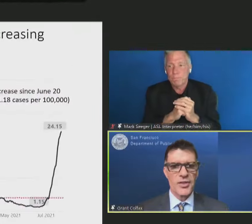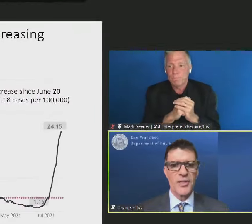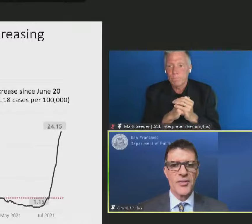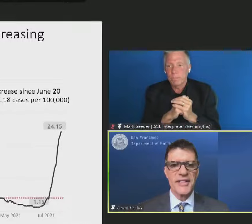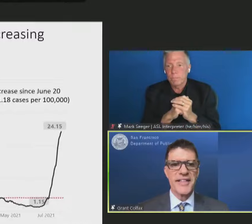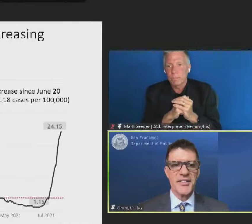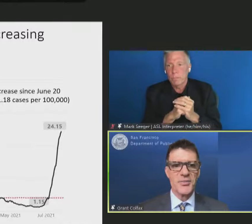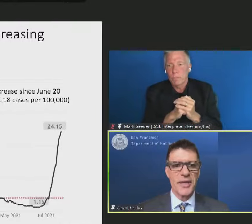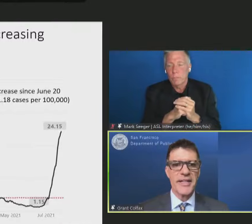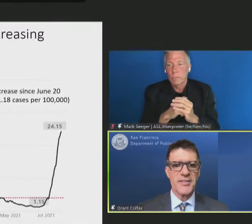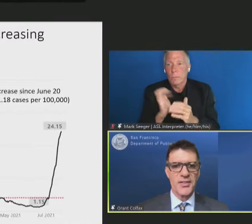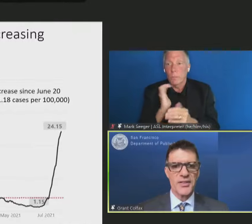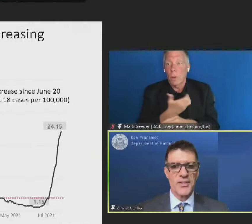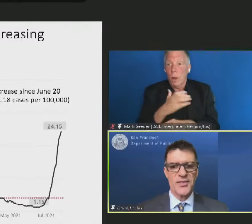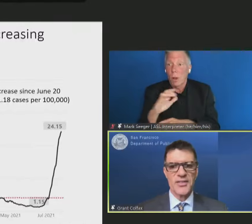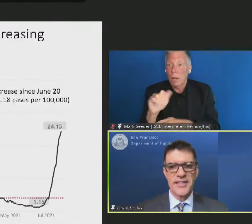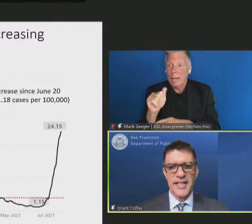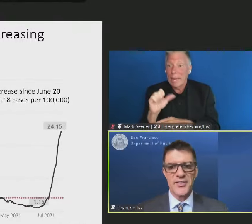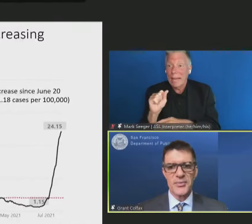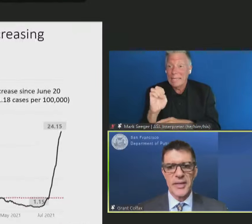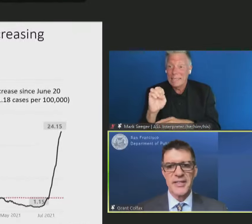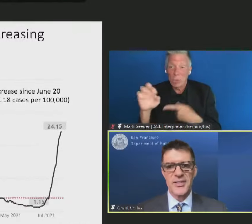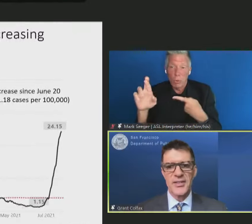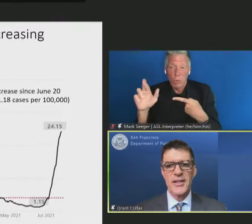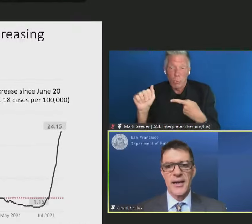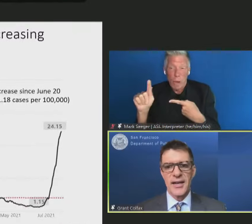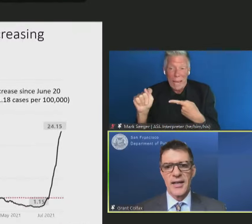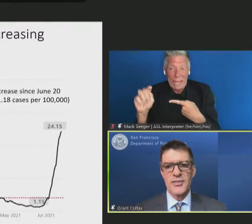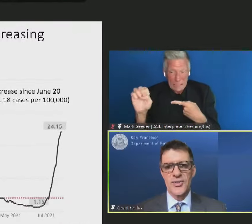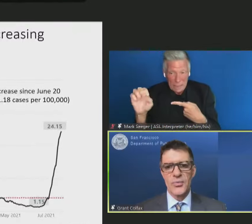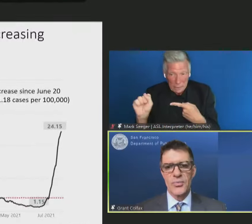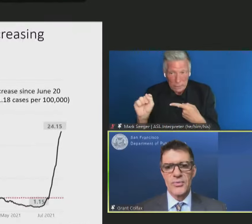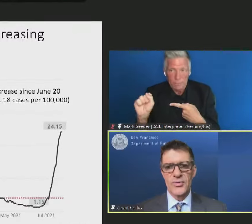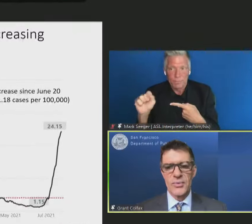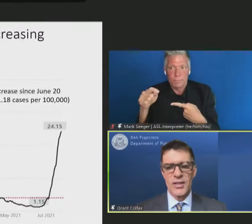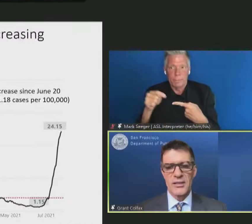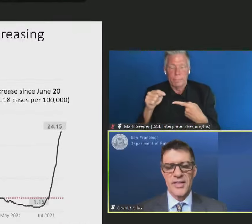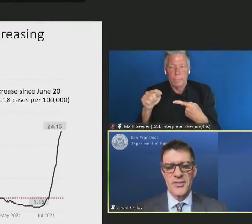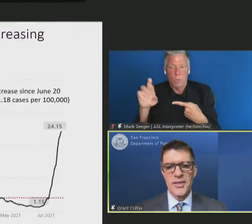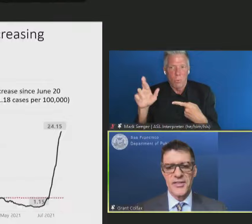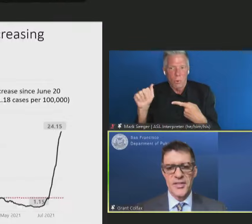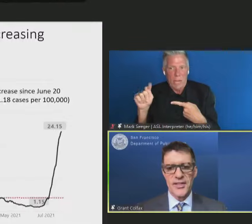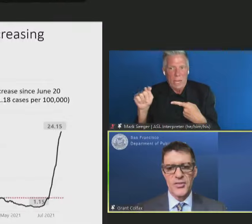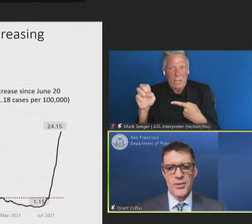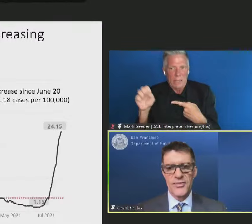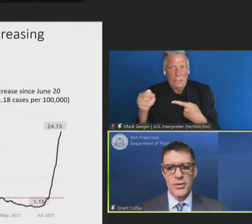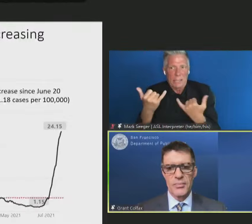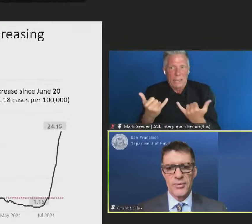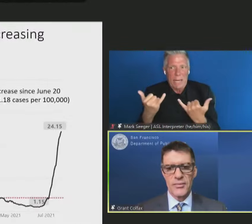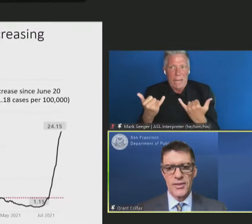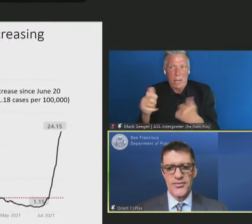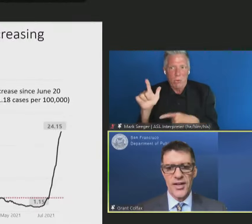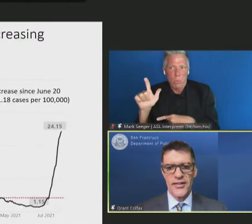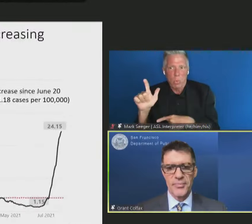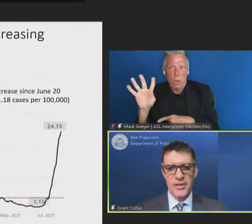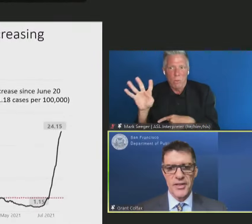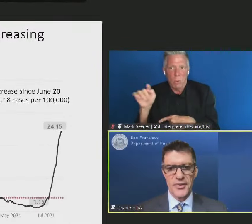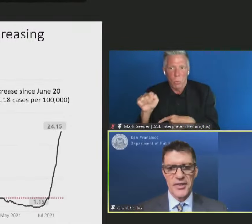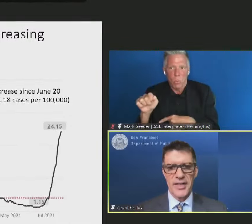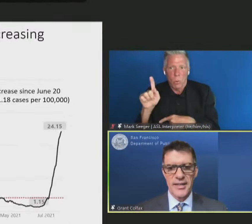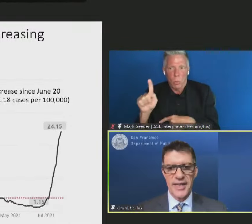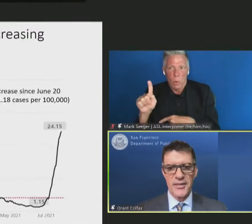In terms of our case rate, so this is case rate. Our case rate is now 24.15